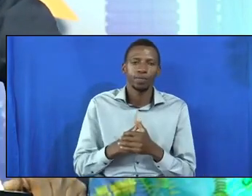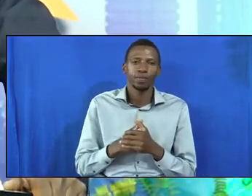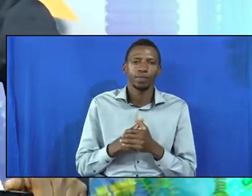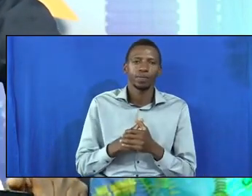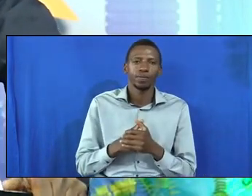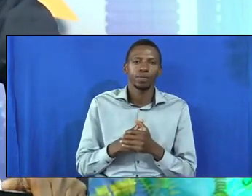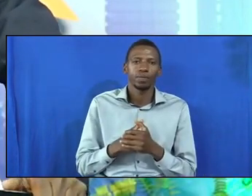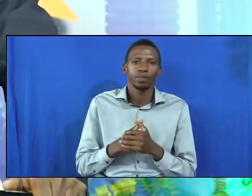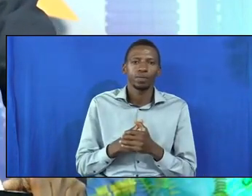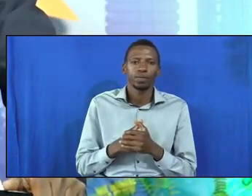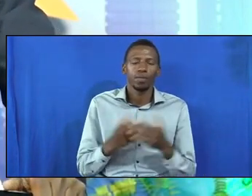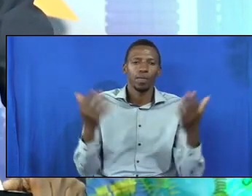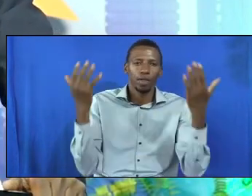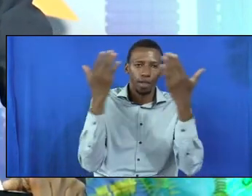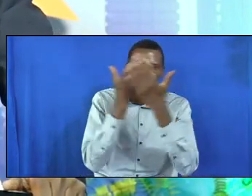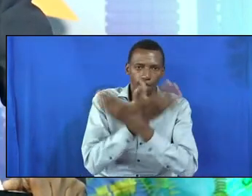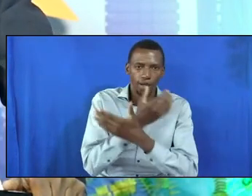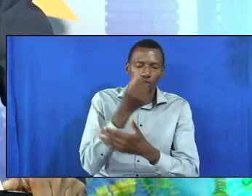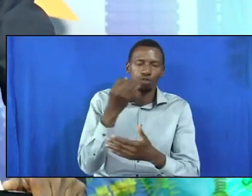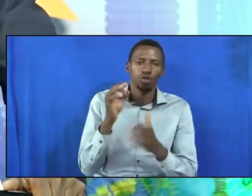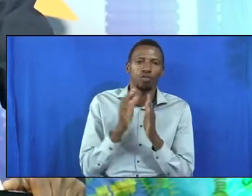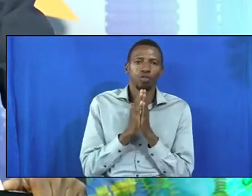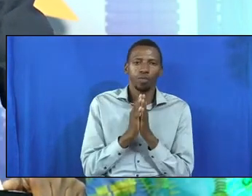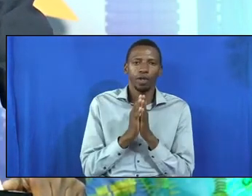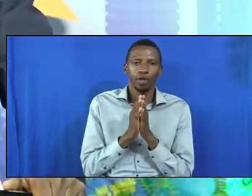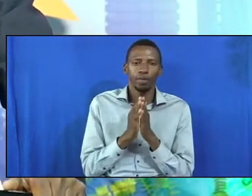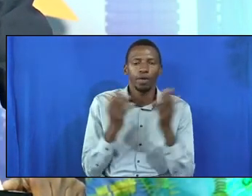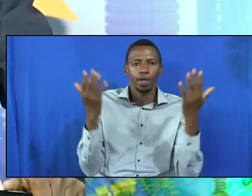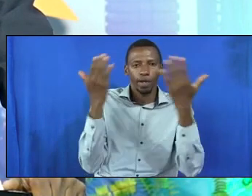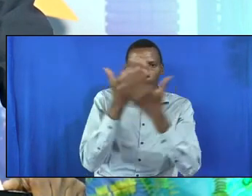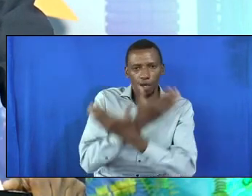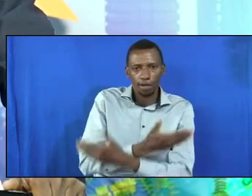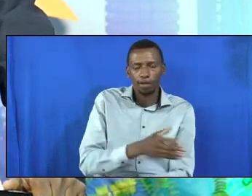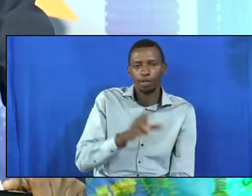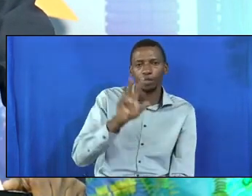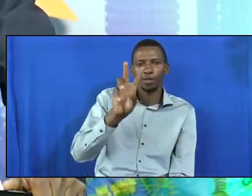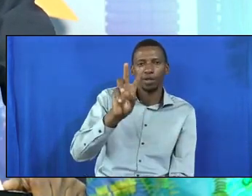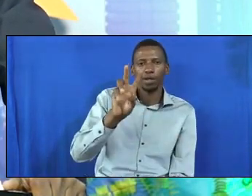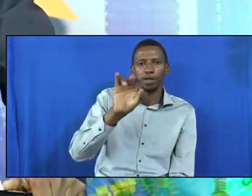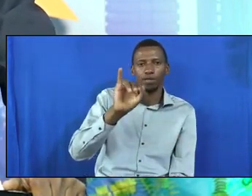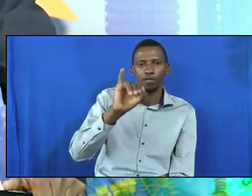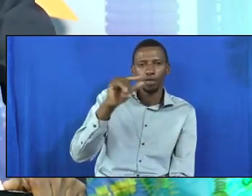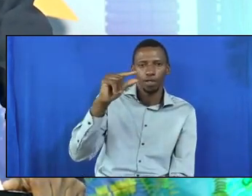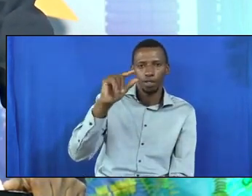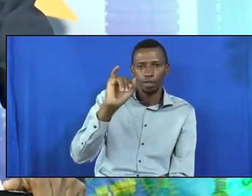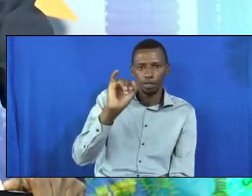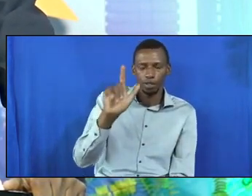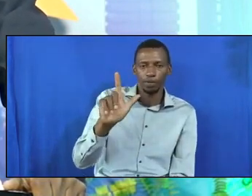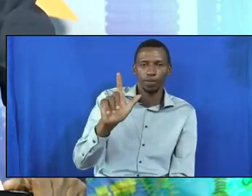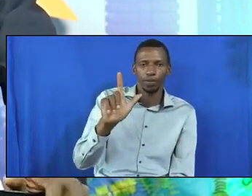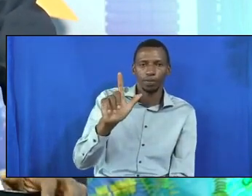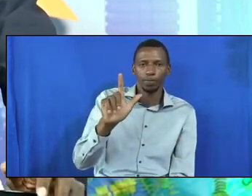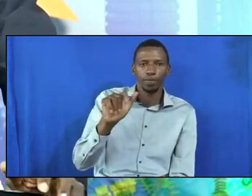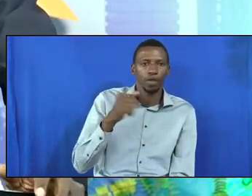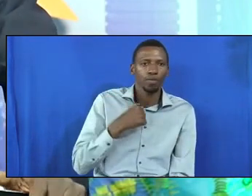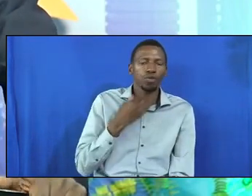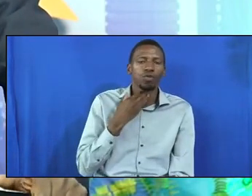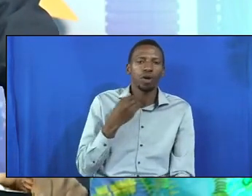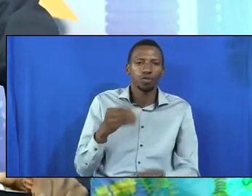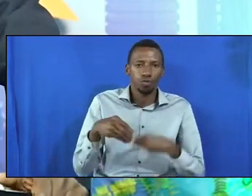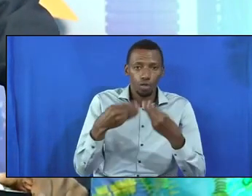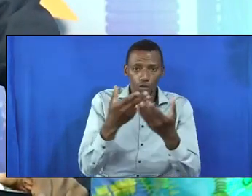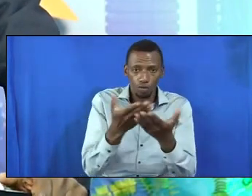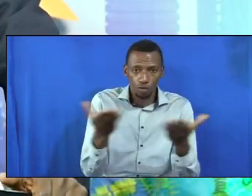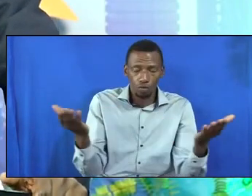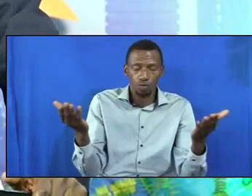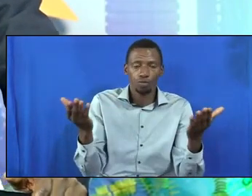a night of prayer. A night vigil. That night vigil, I want to give you the mode